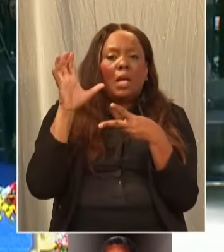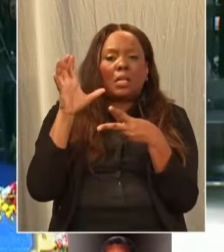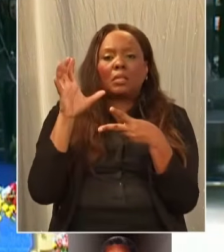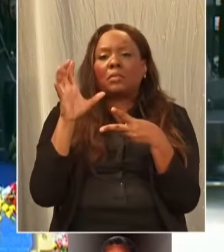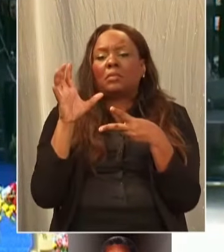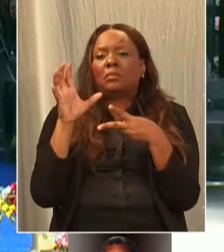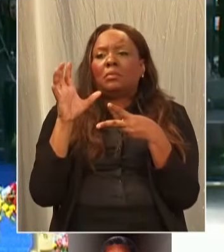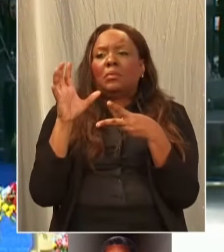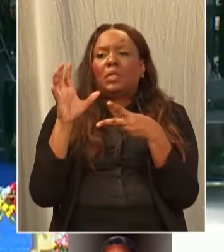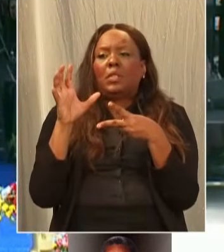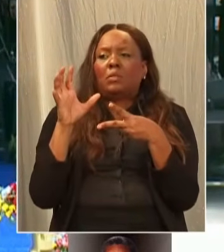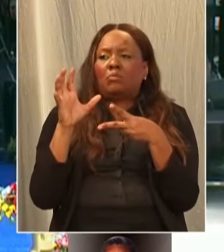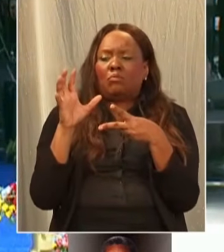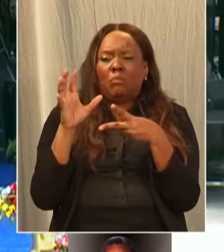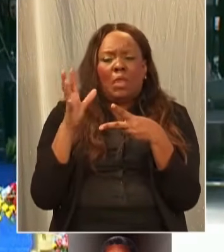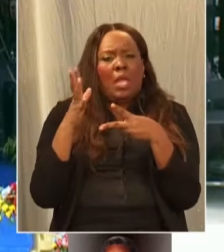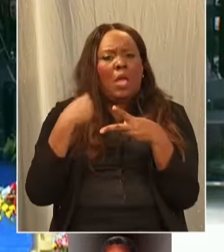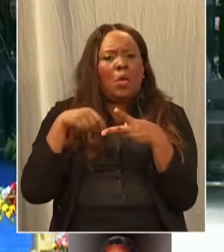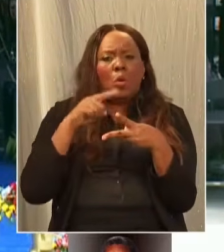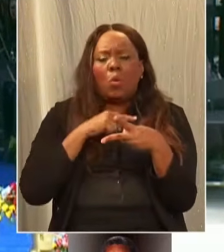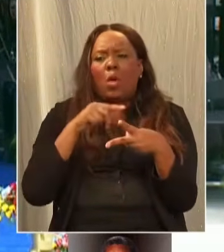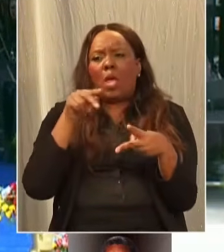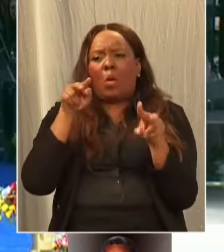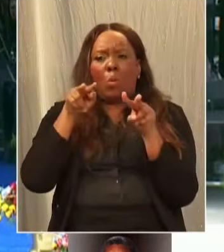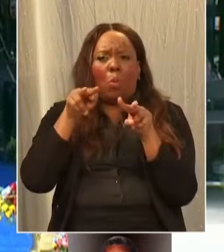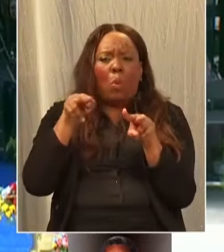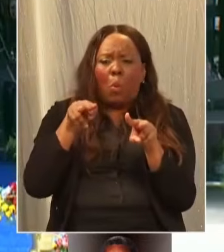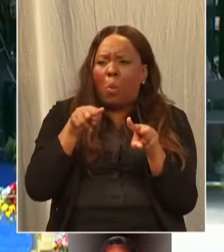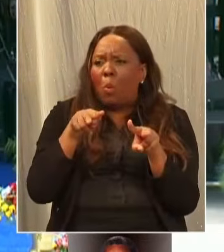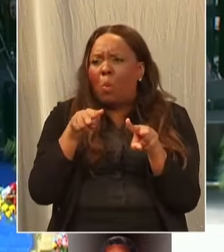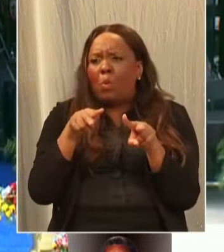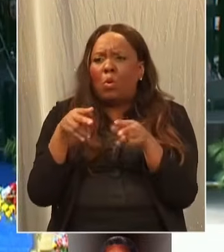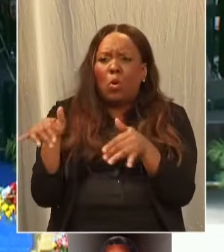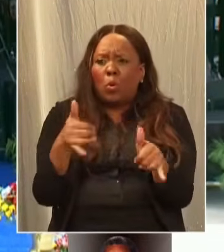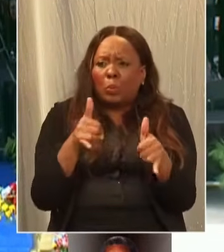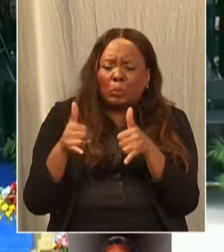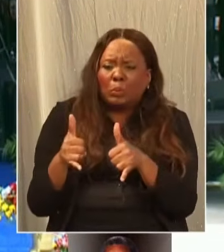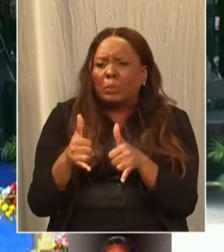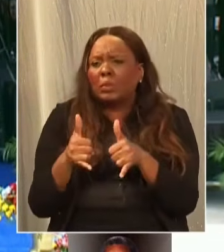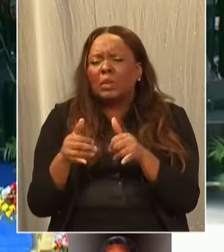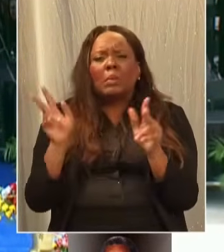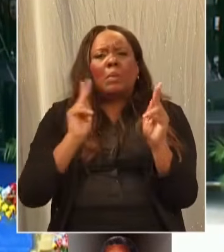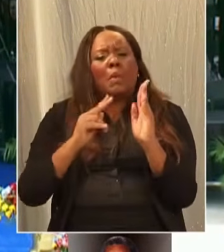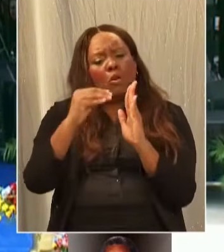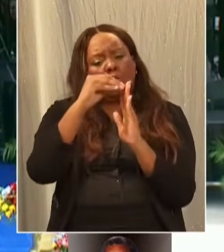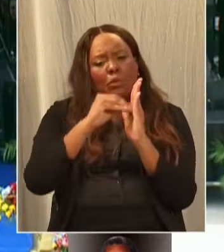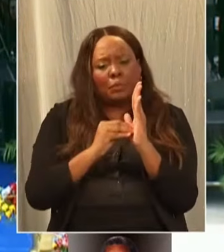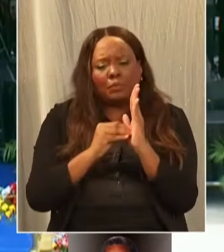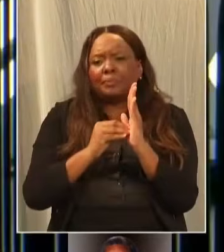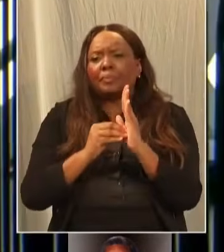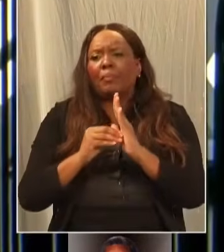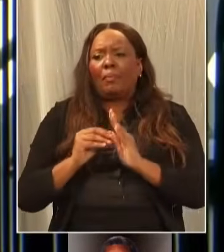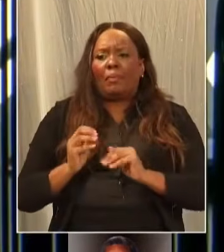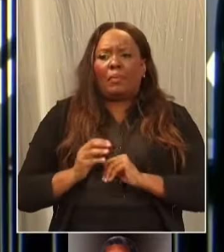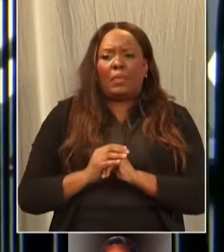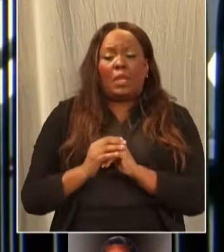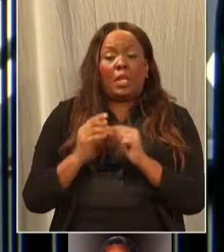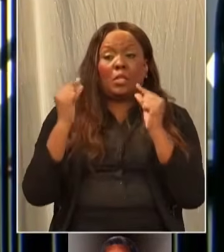of the world matches been recorded, Test status, Sir Garfield